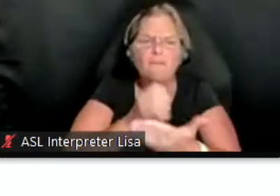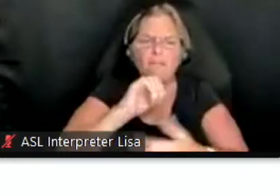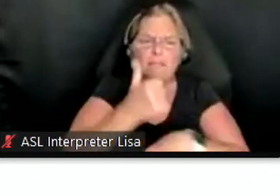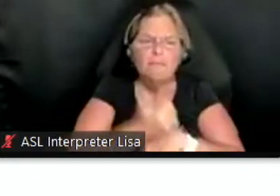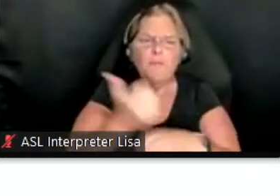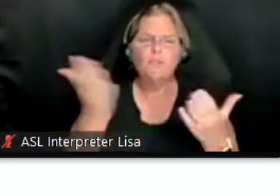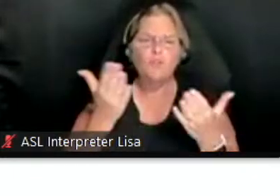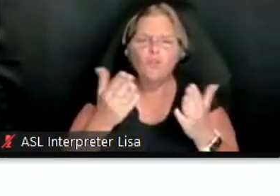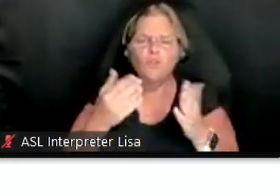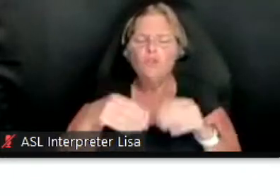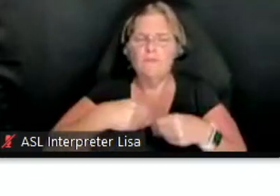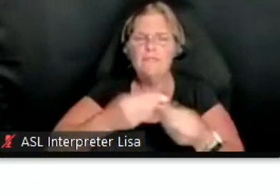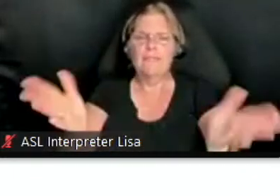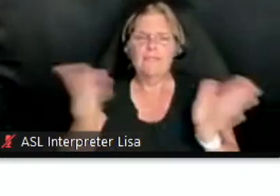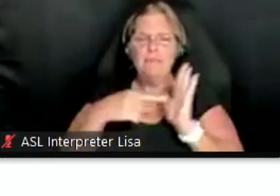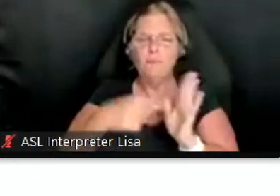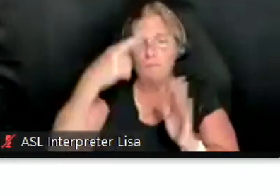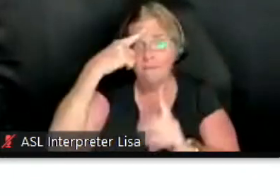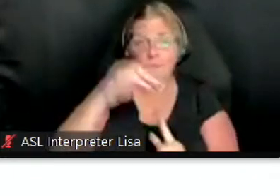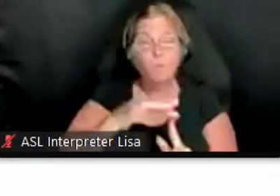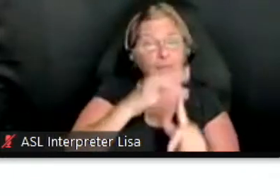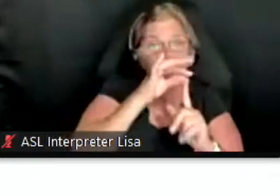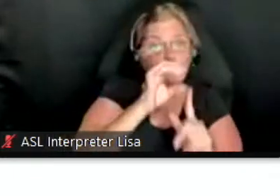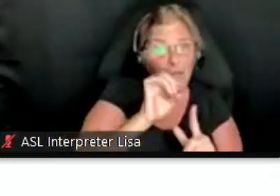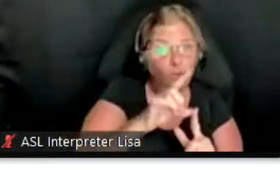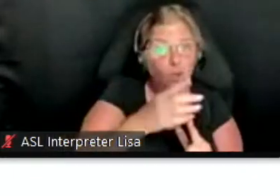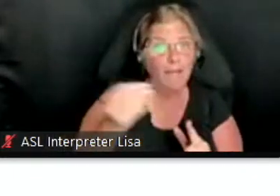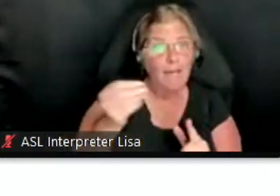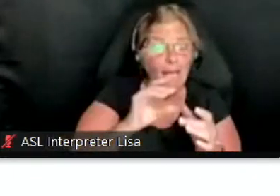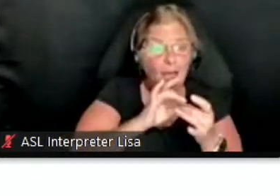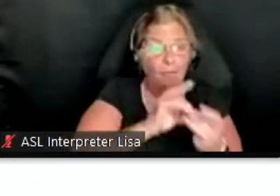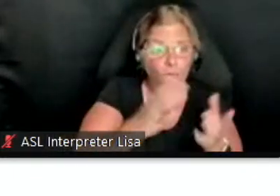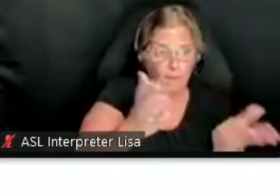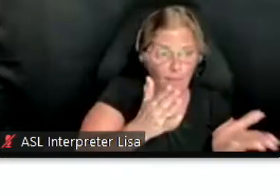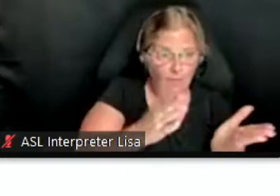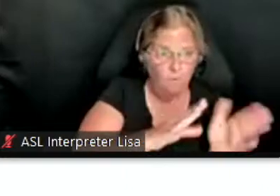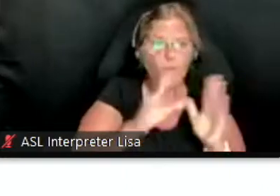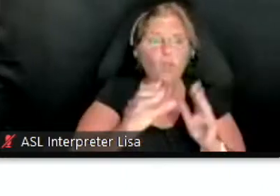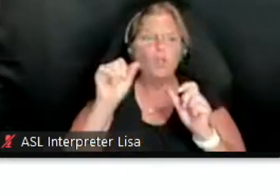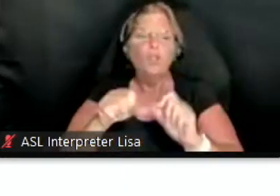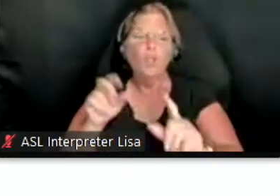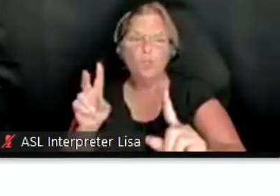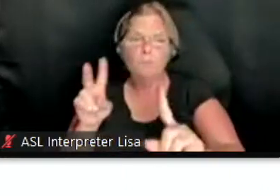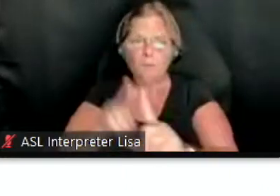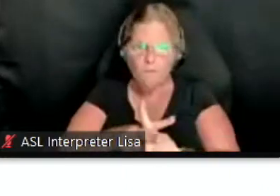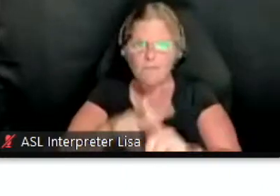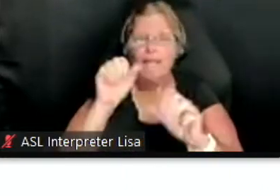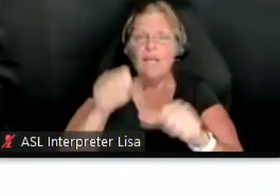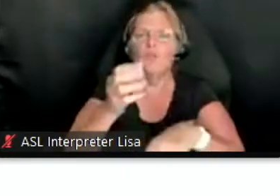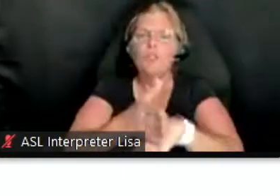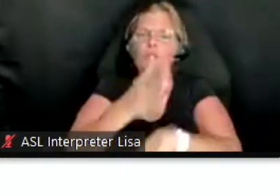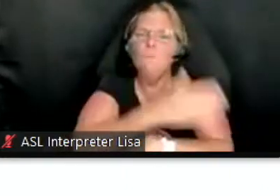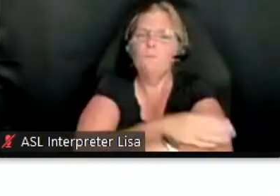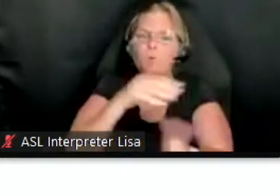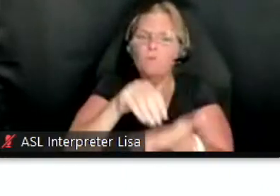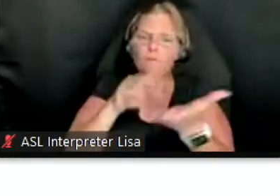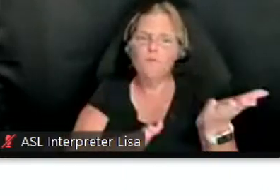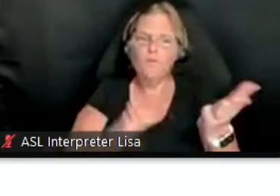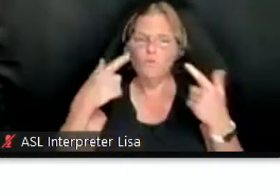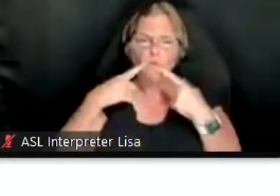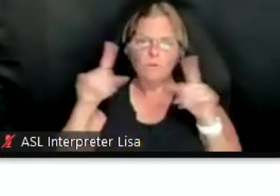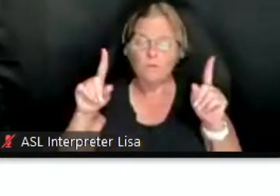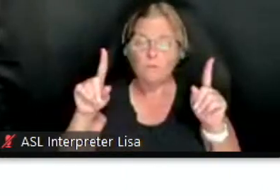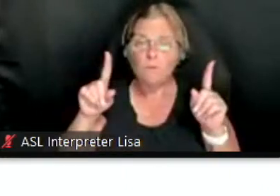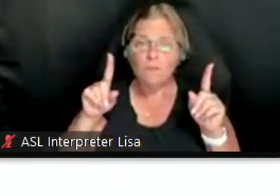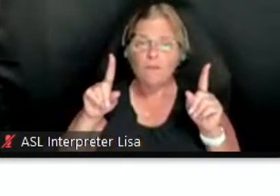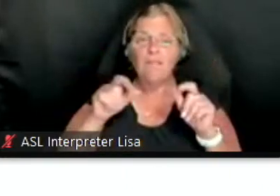service delivery models for special education and related services could be implemented that would improve student achievement, be